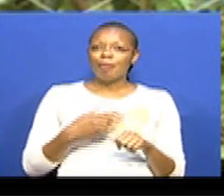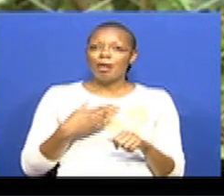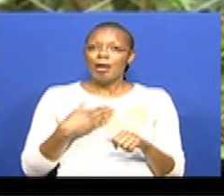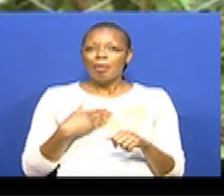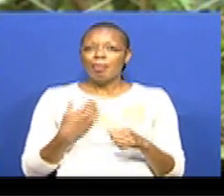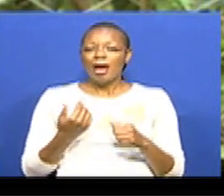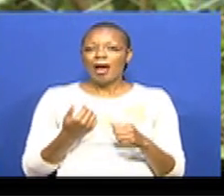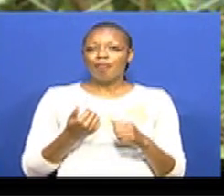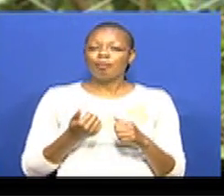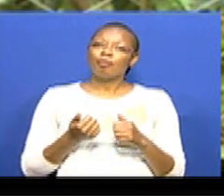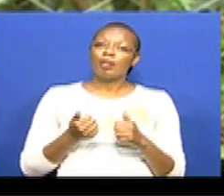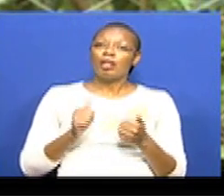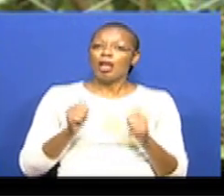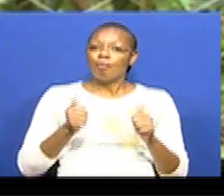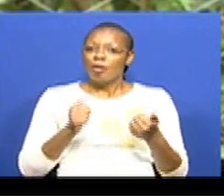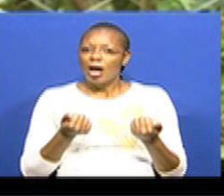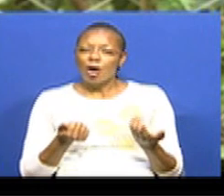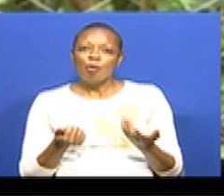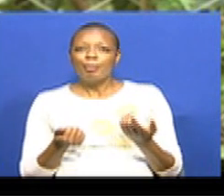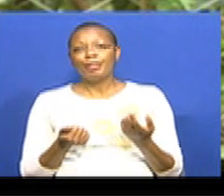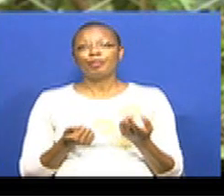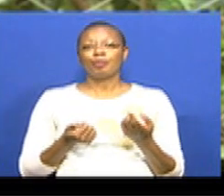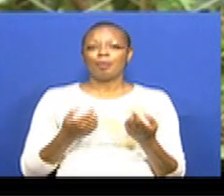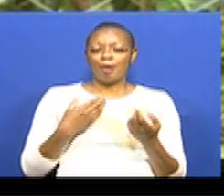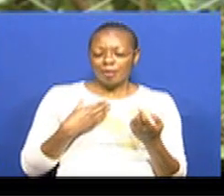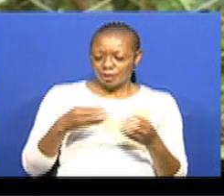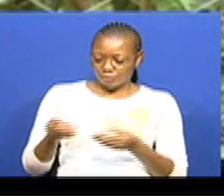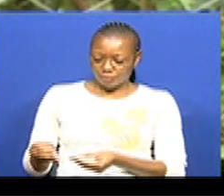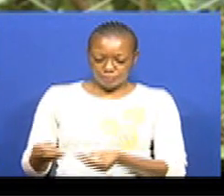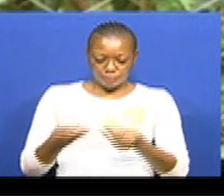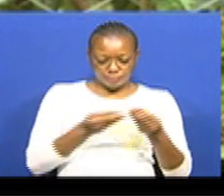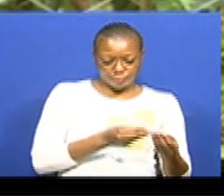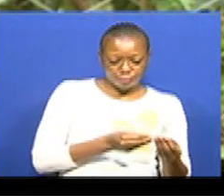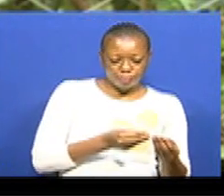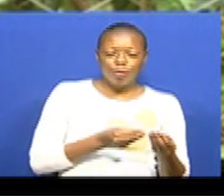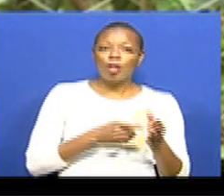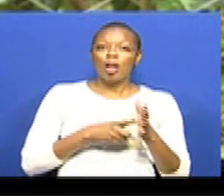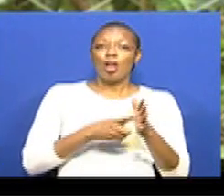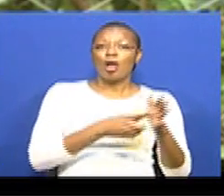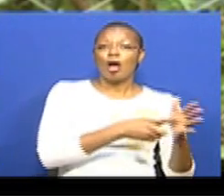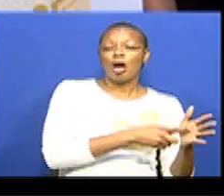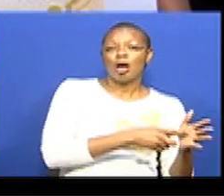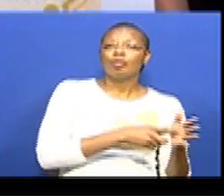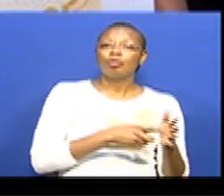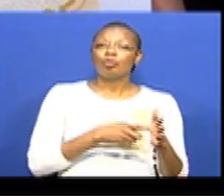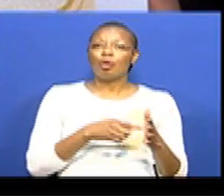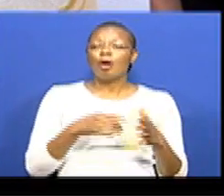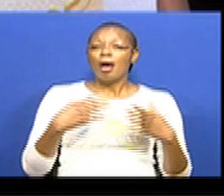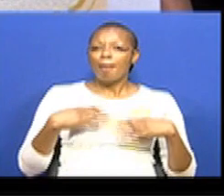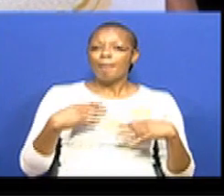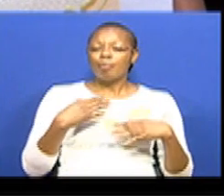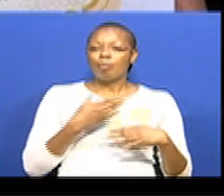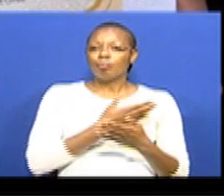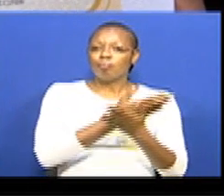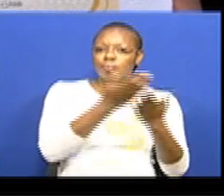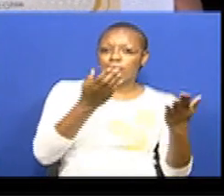whenever we are competing, that day I move the experiments from my maker space and show them out in whatever